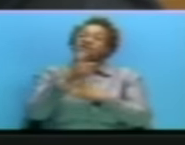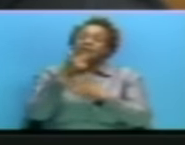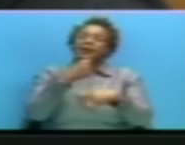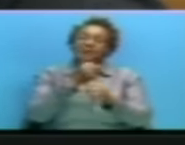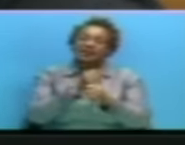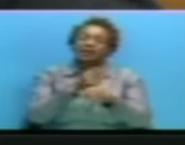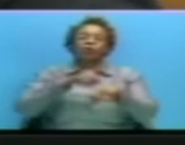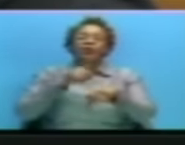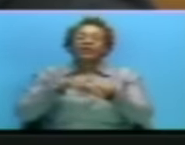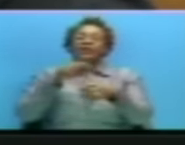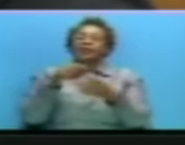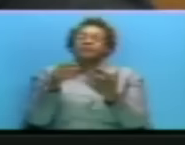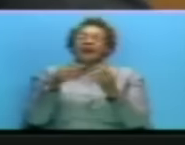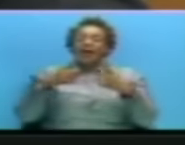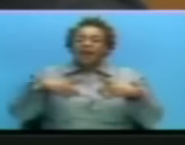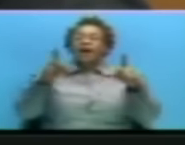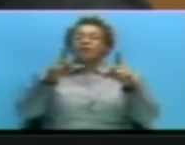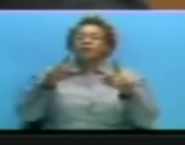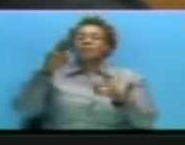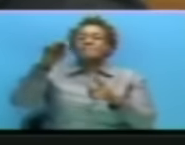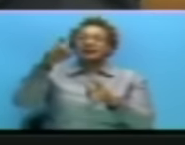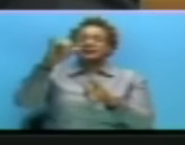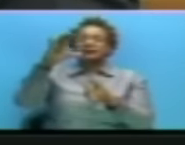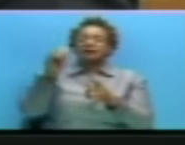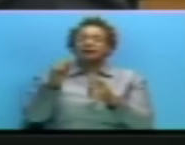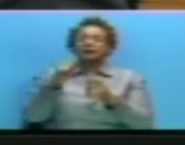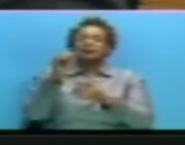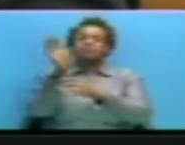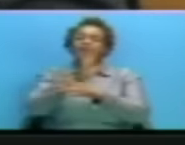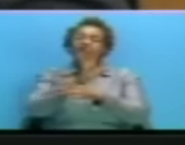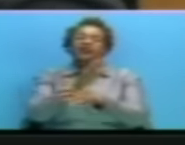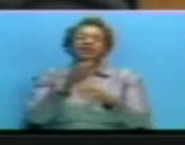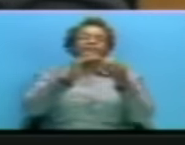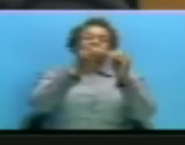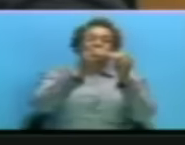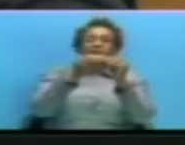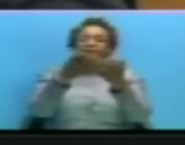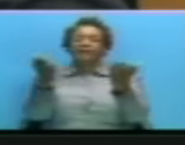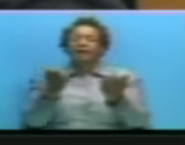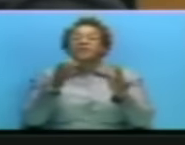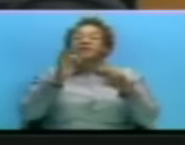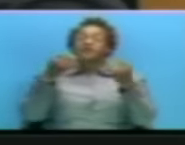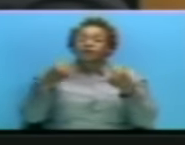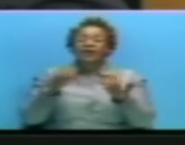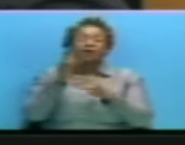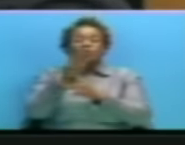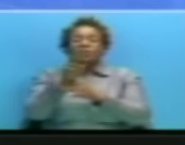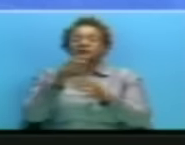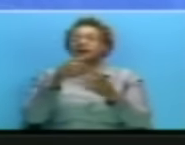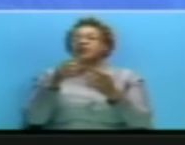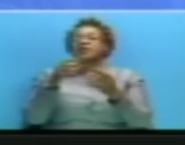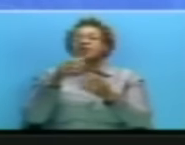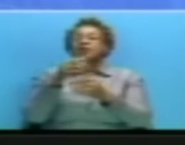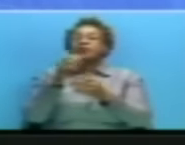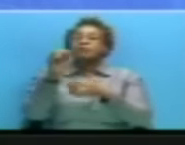allow Mexican soaps to have kissing scenes and local programs don't have kissing scenes. So if you look at the Mexican soaps every single day, they have a lot